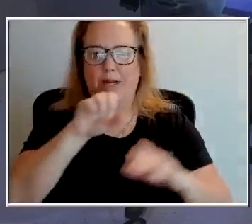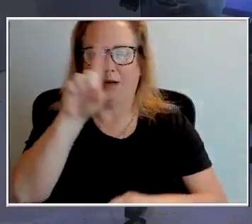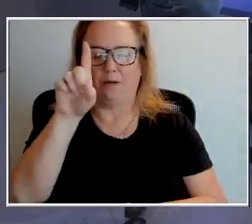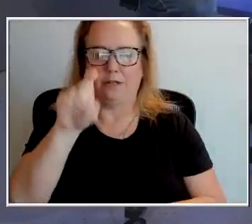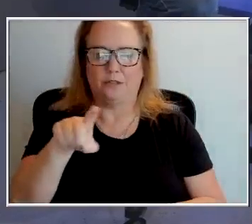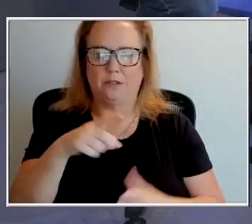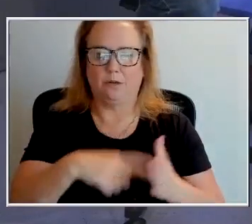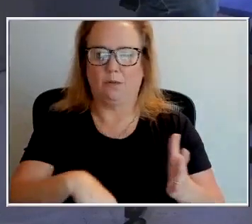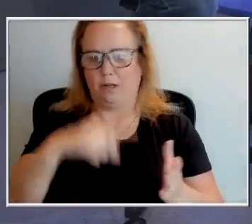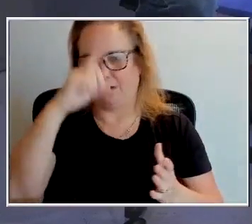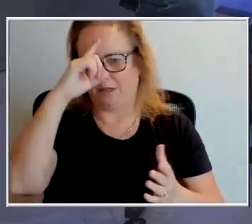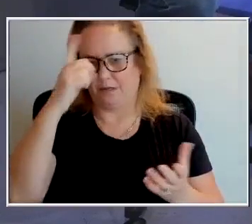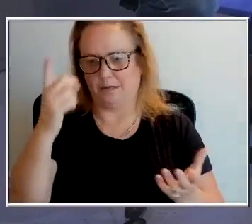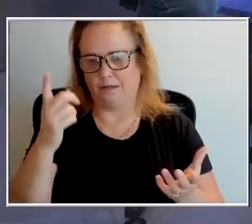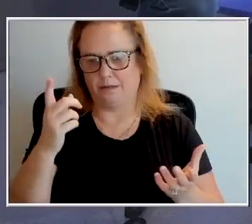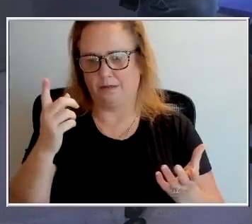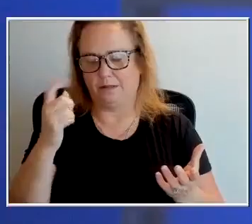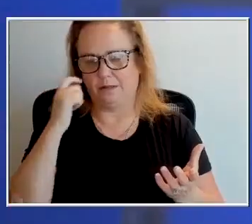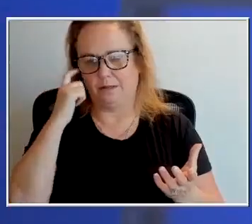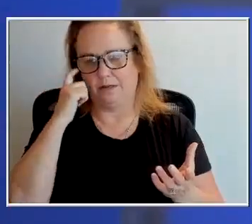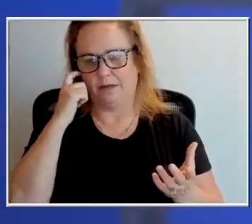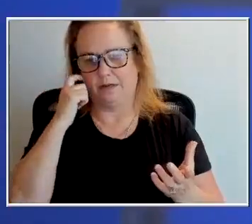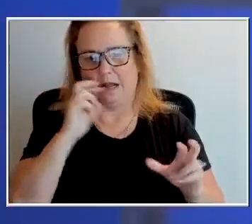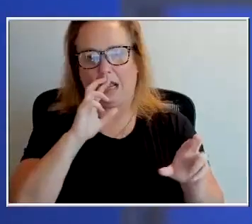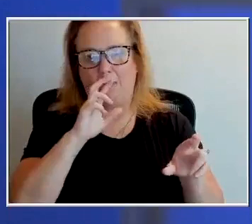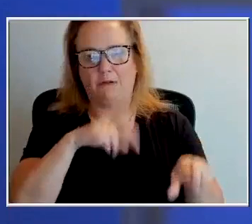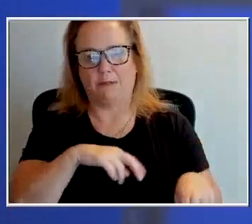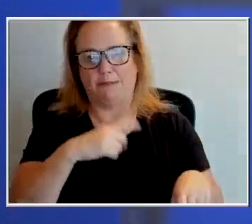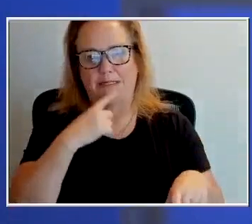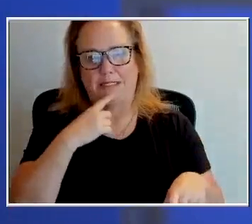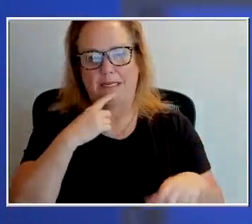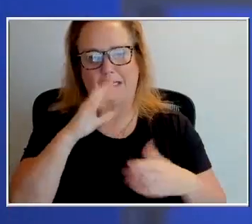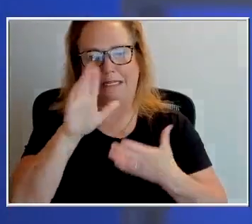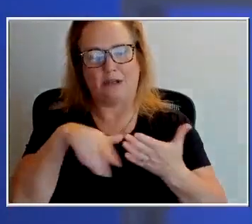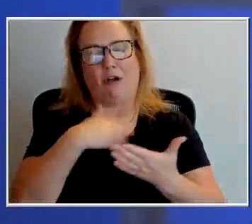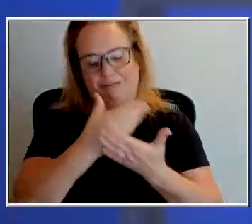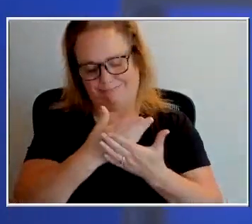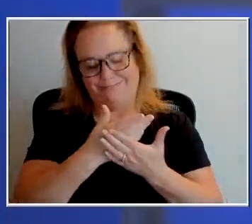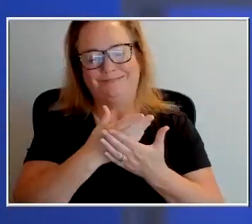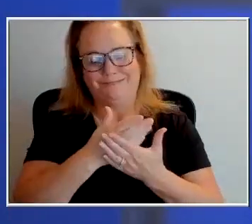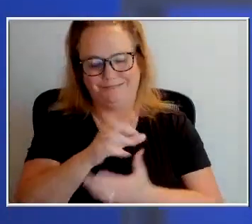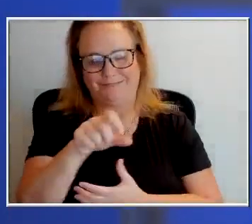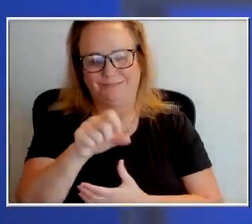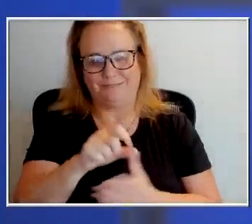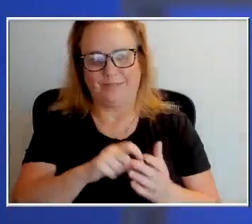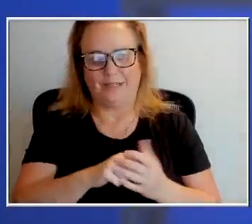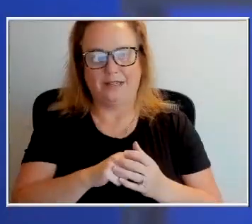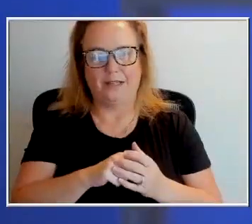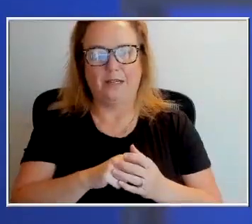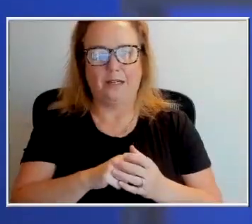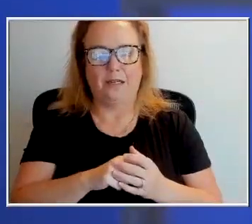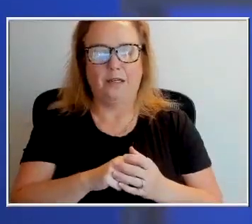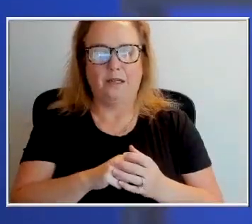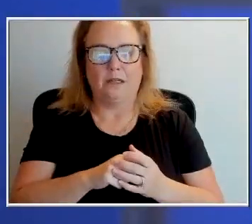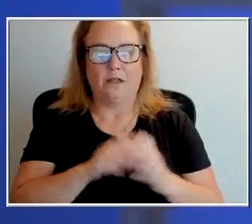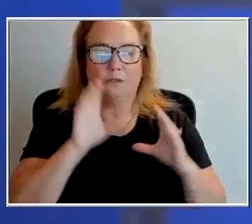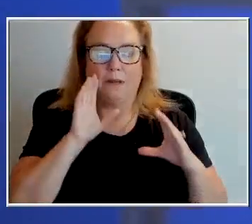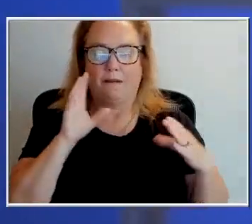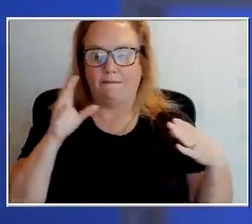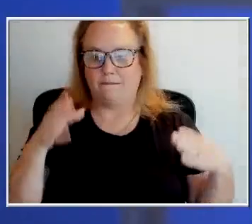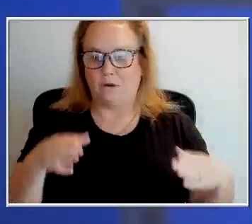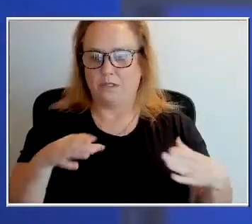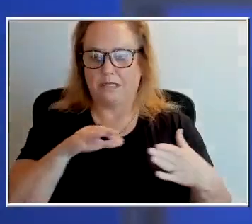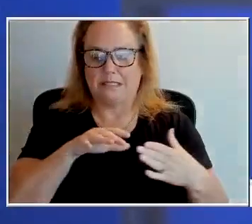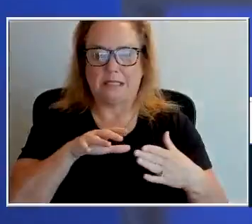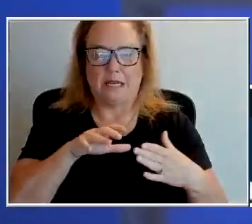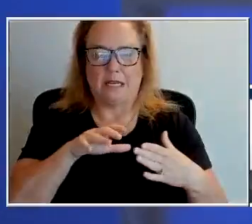think? Yeah, so I would respond by saying it's all of it. However, there has been a focus on studying